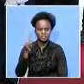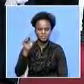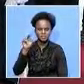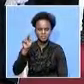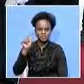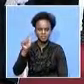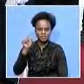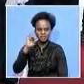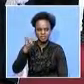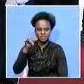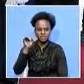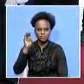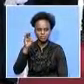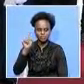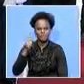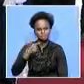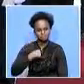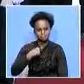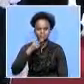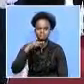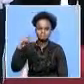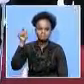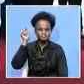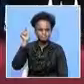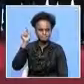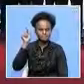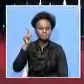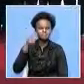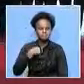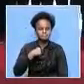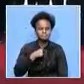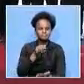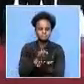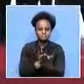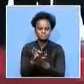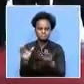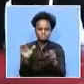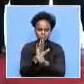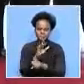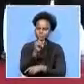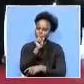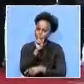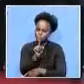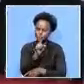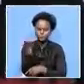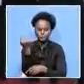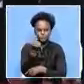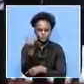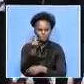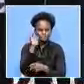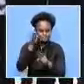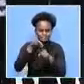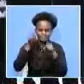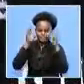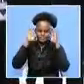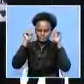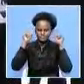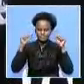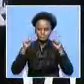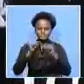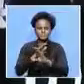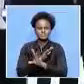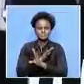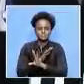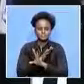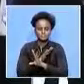Do swear that I will be faithful. That I will be faithful and bear true allegiance. And bear true allegiance to the President of the Republic